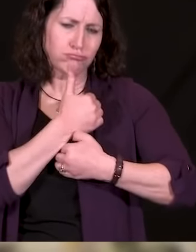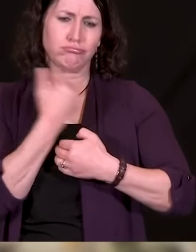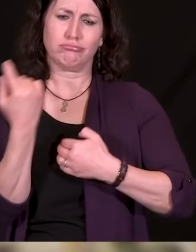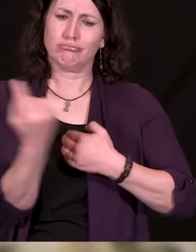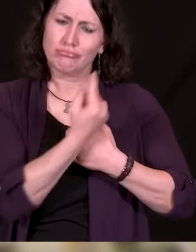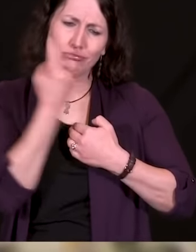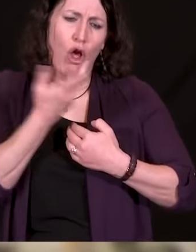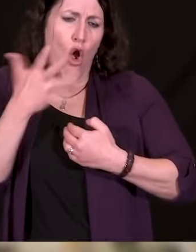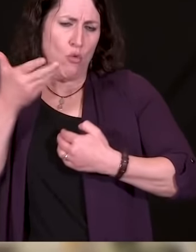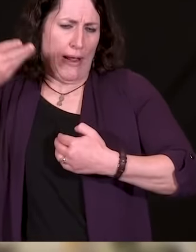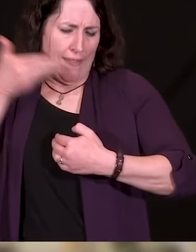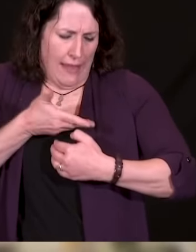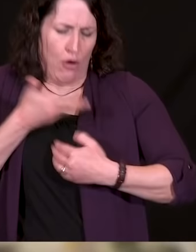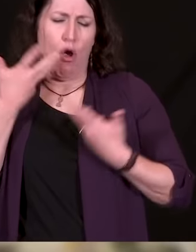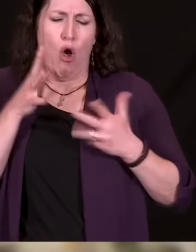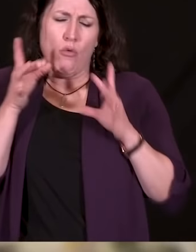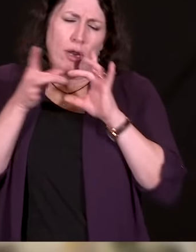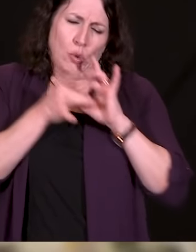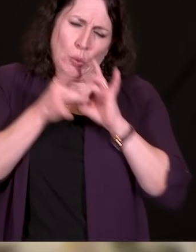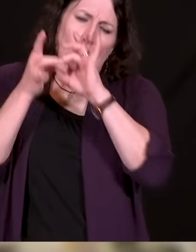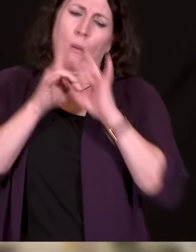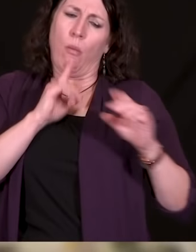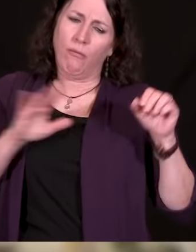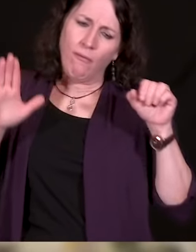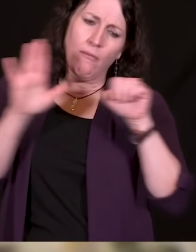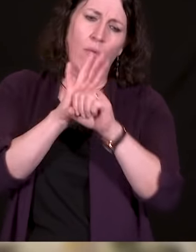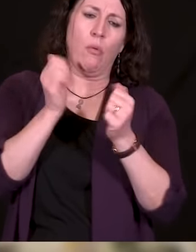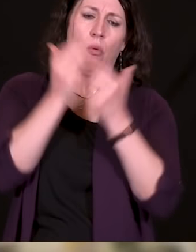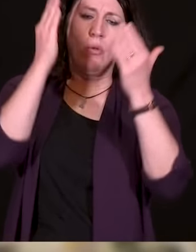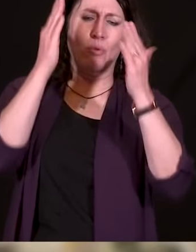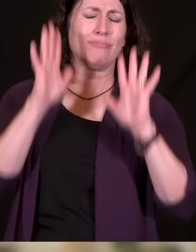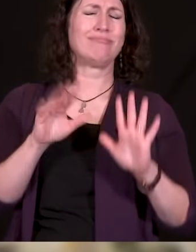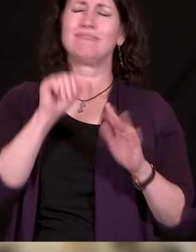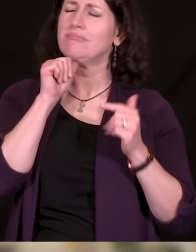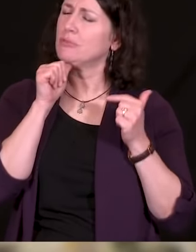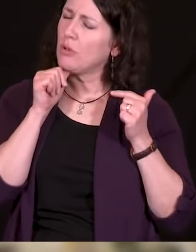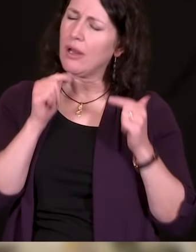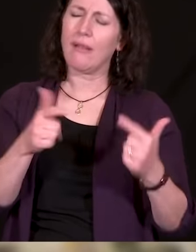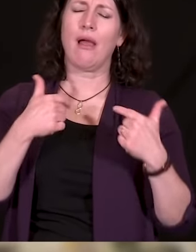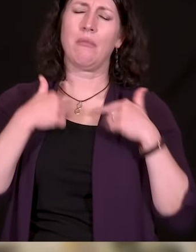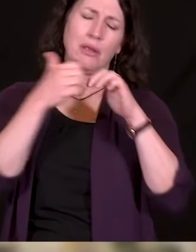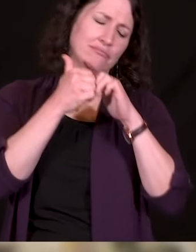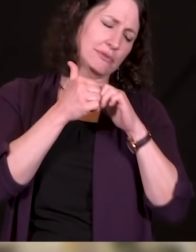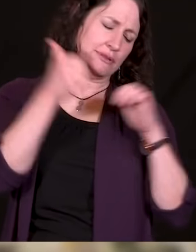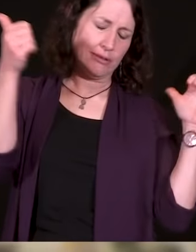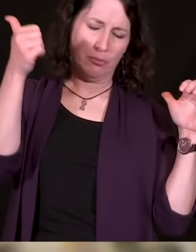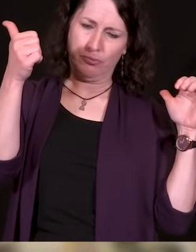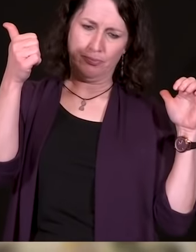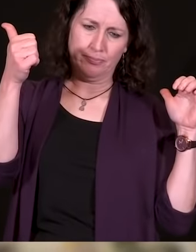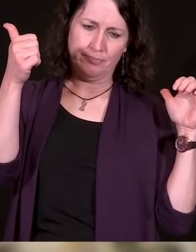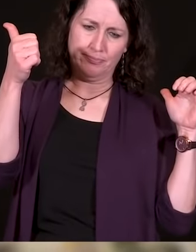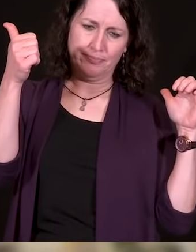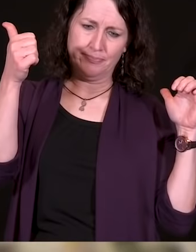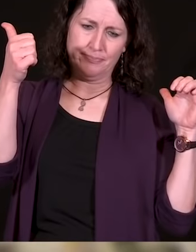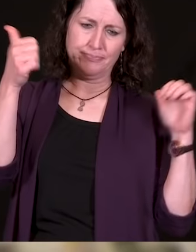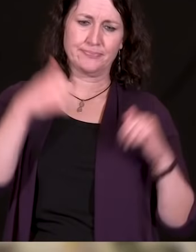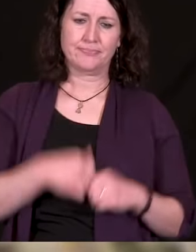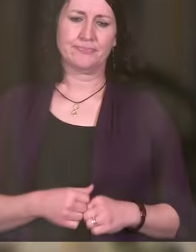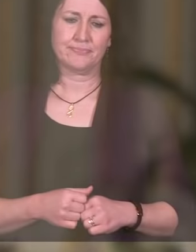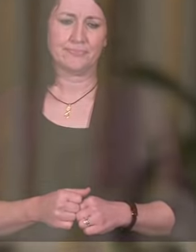you were already there and unite myself wholly to you. Never permit me to be separated from you.